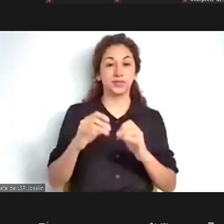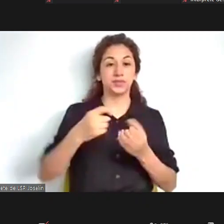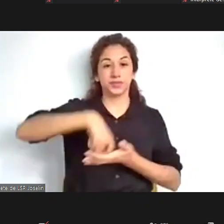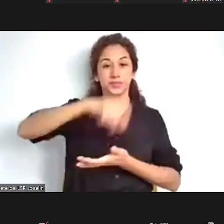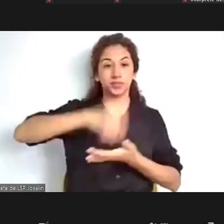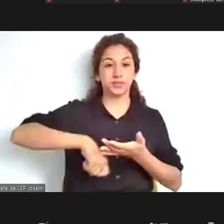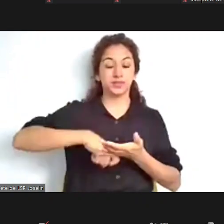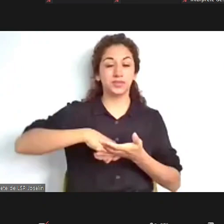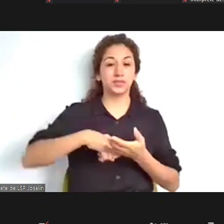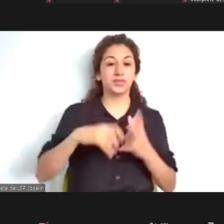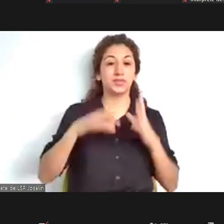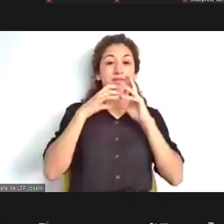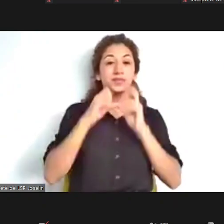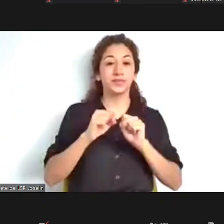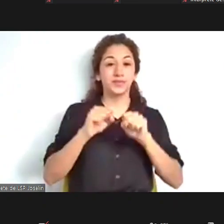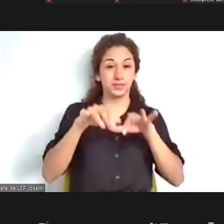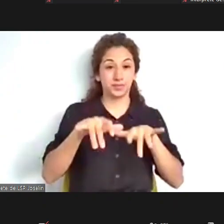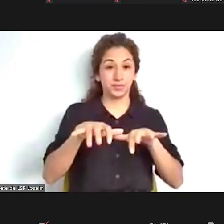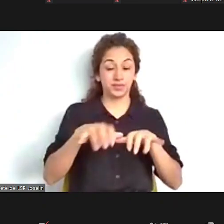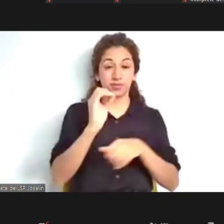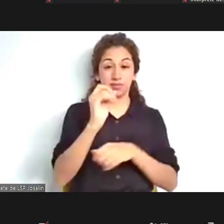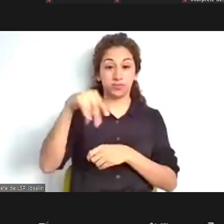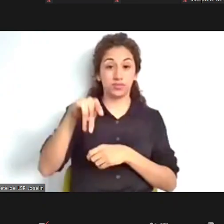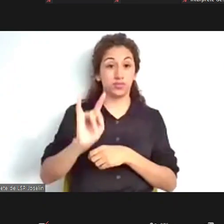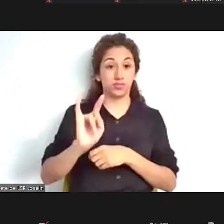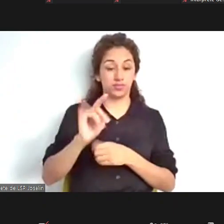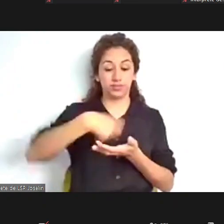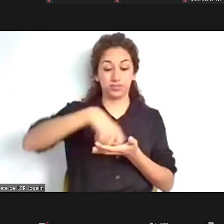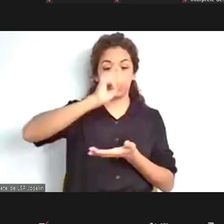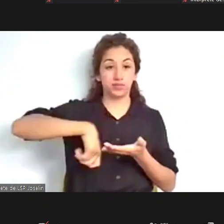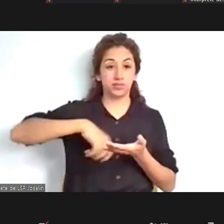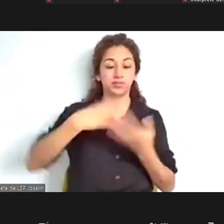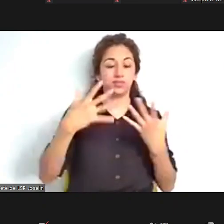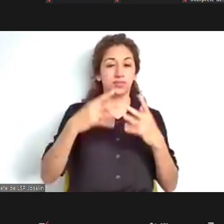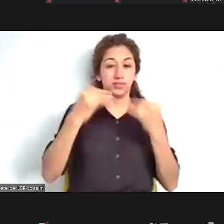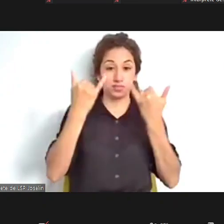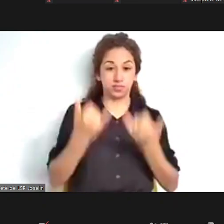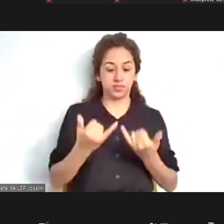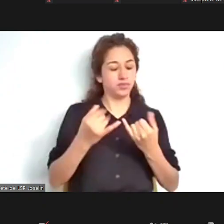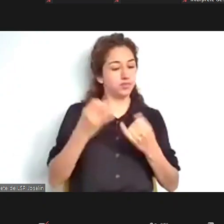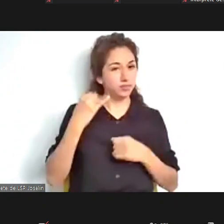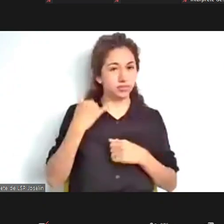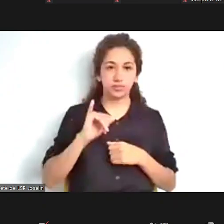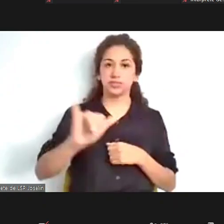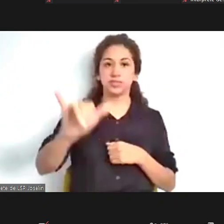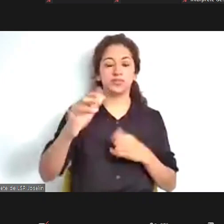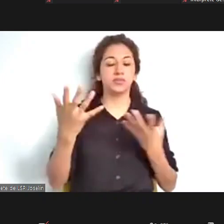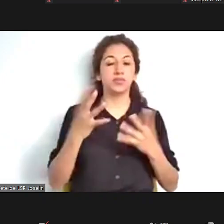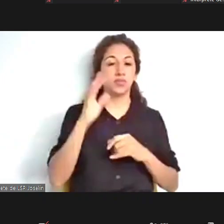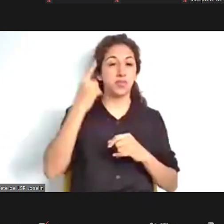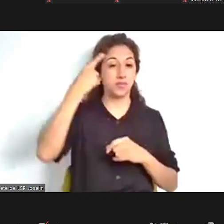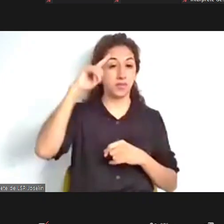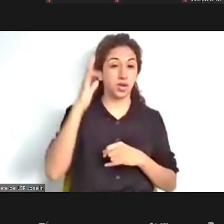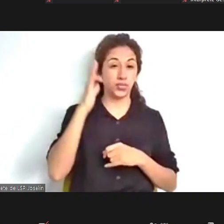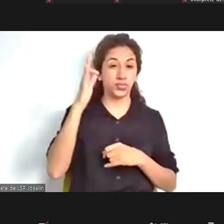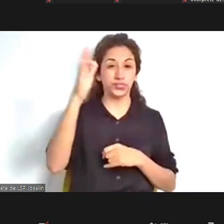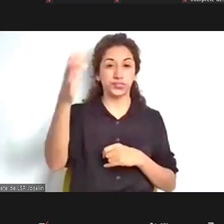social protection as a national united nations have access that that these